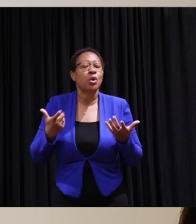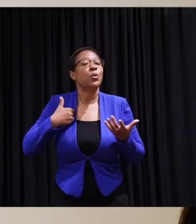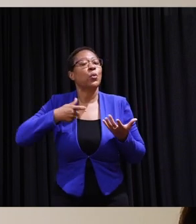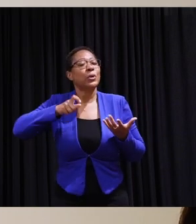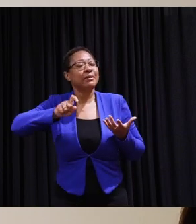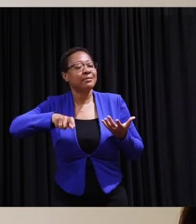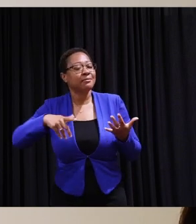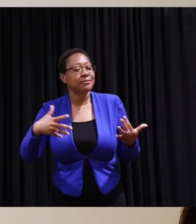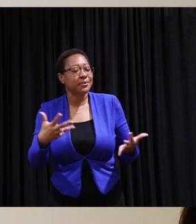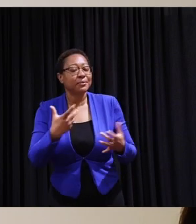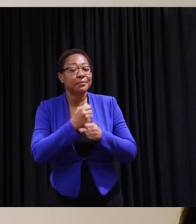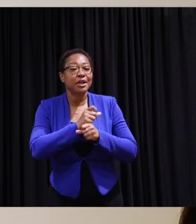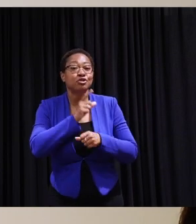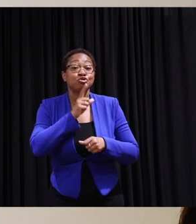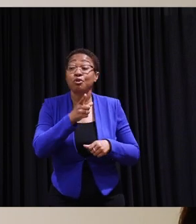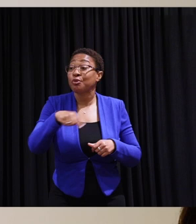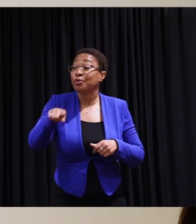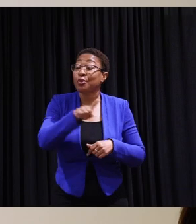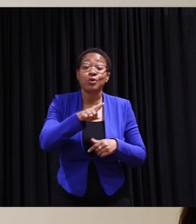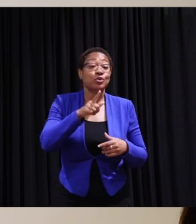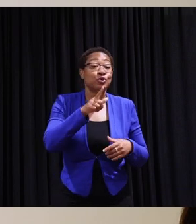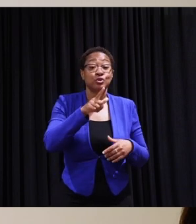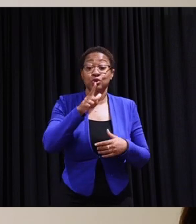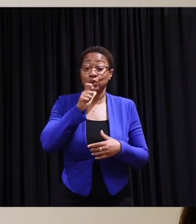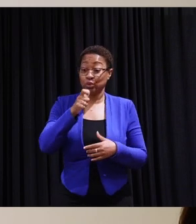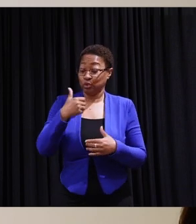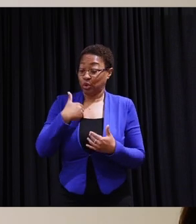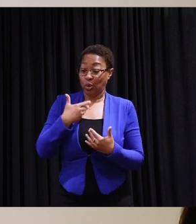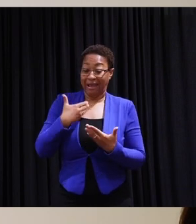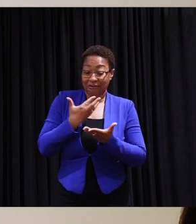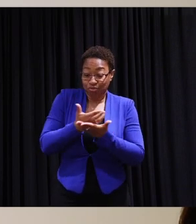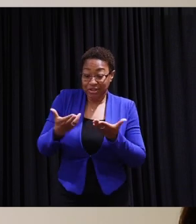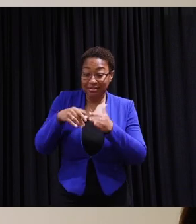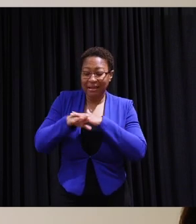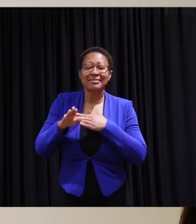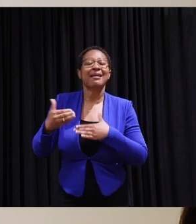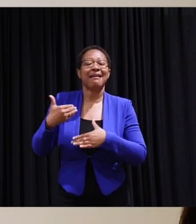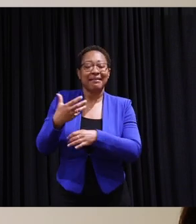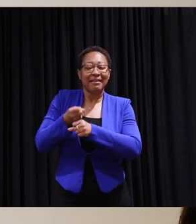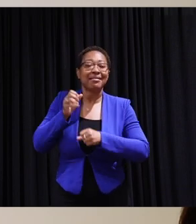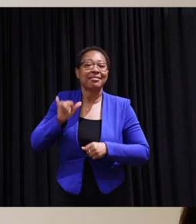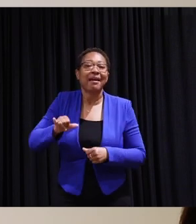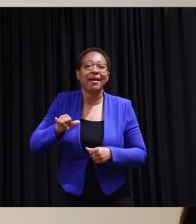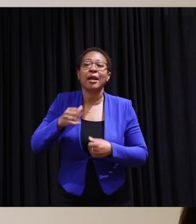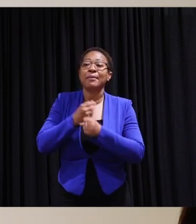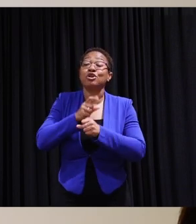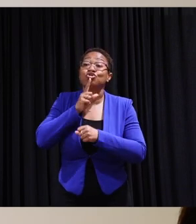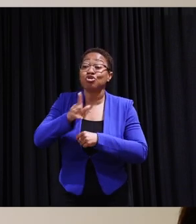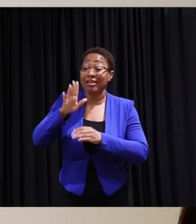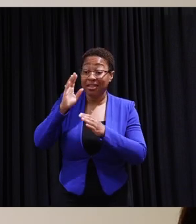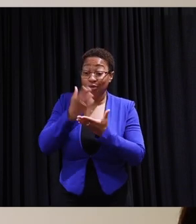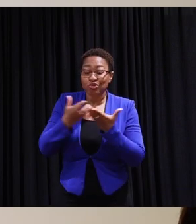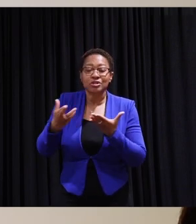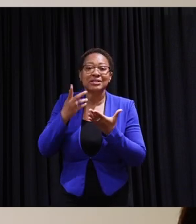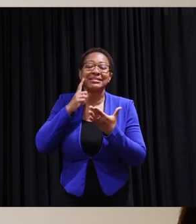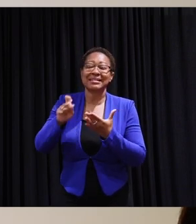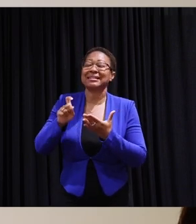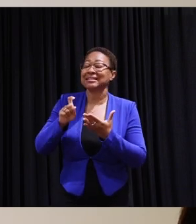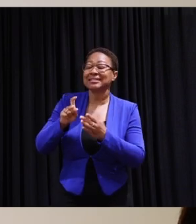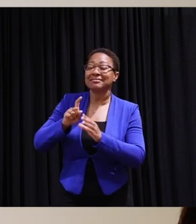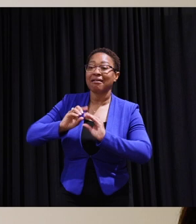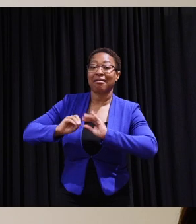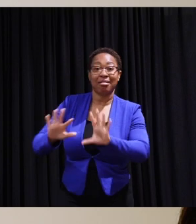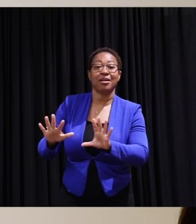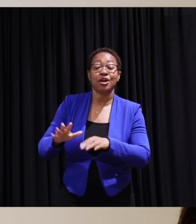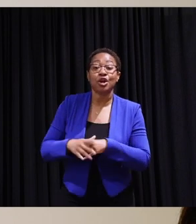need to give people the resources and the information in ways that they can understand. We need to make sure that we're calling you in, not calling